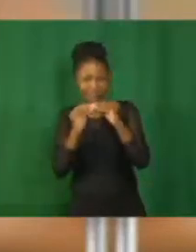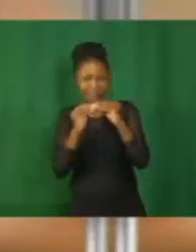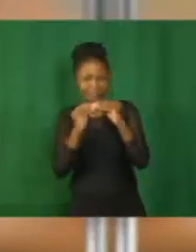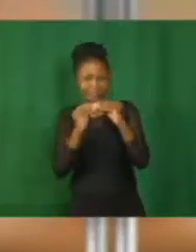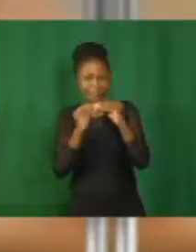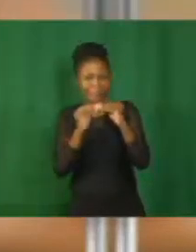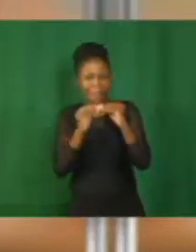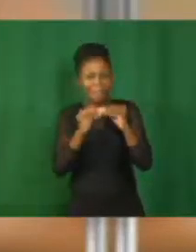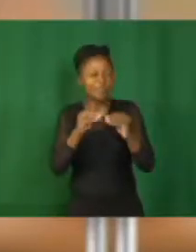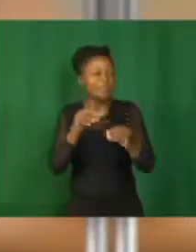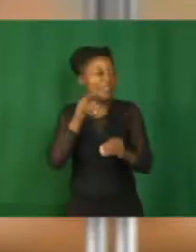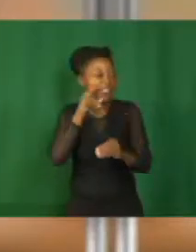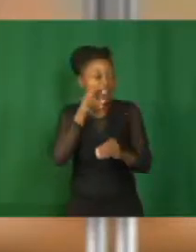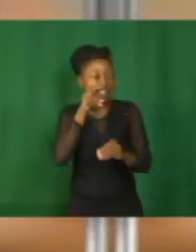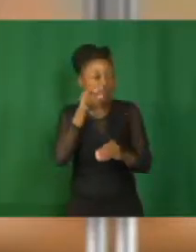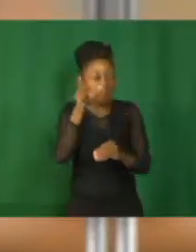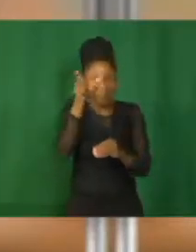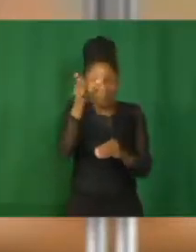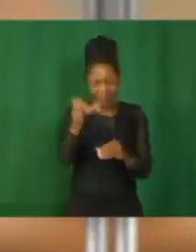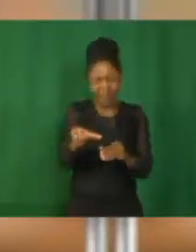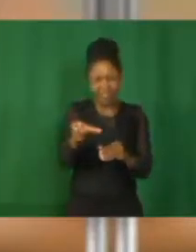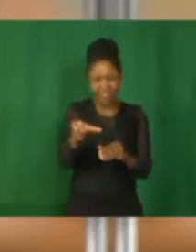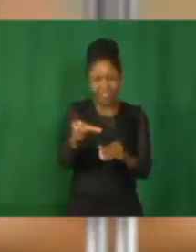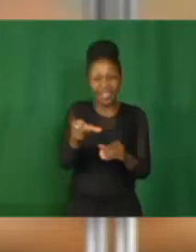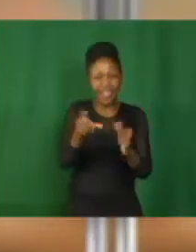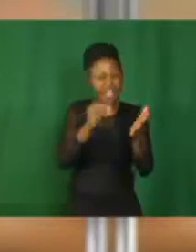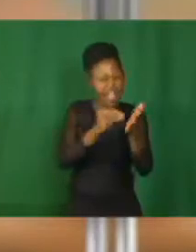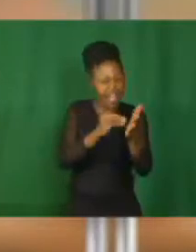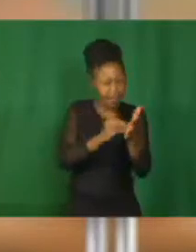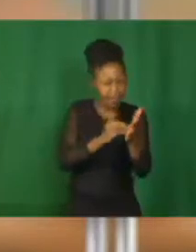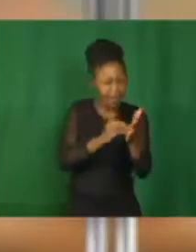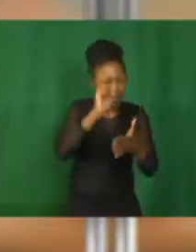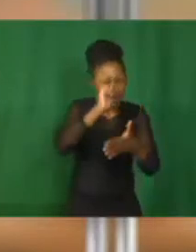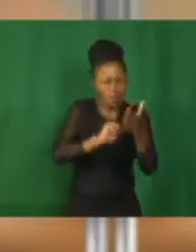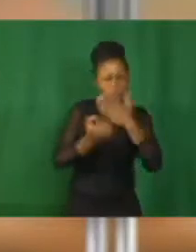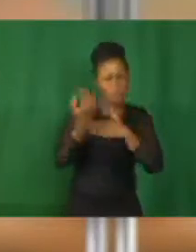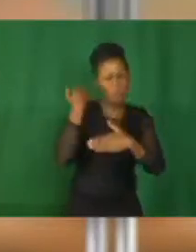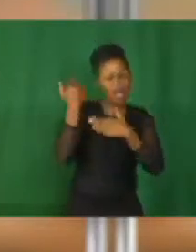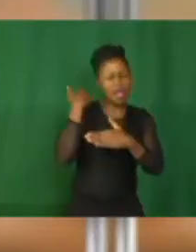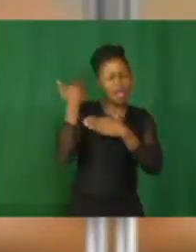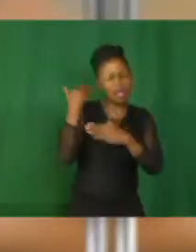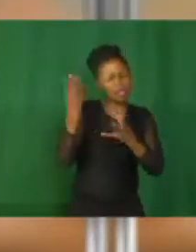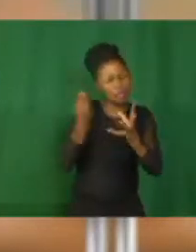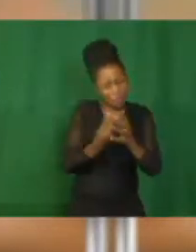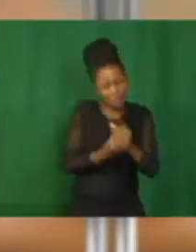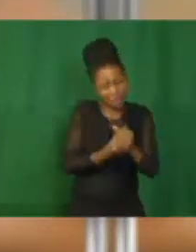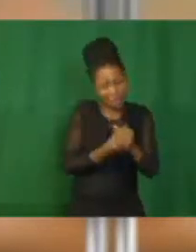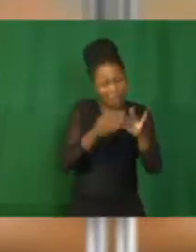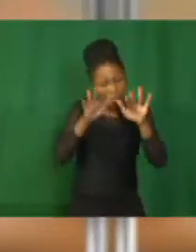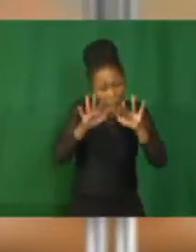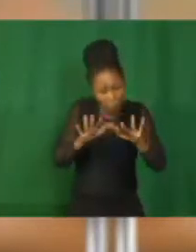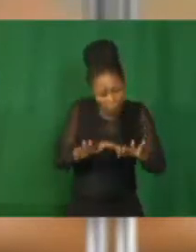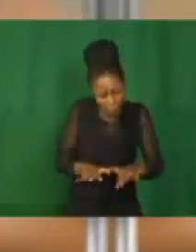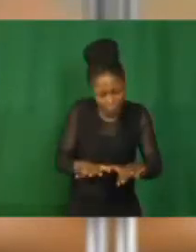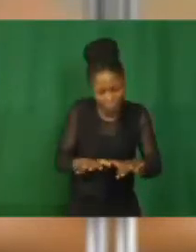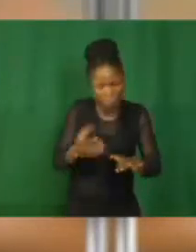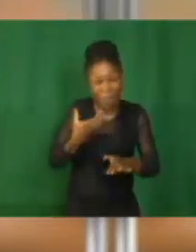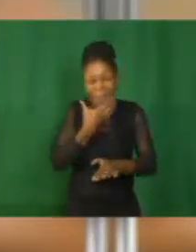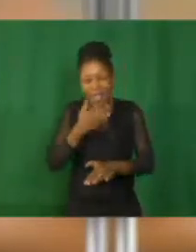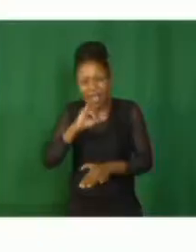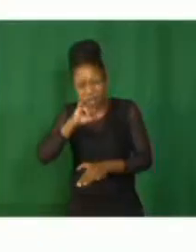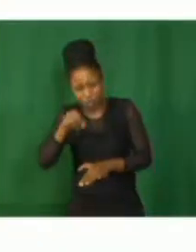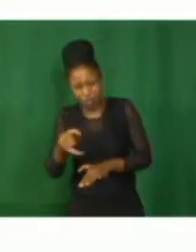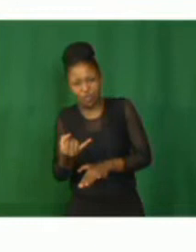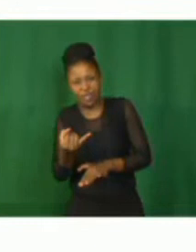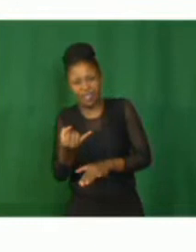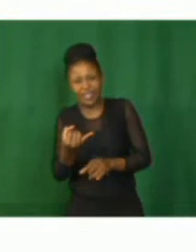that it had to be someone who had been with them from the baptism of John and from the ascension of Jesus. That is very